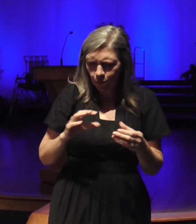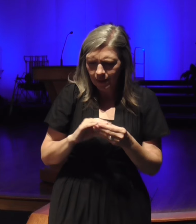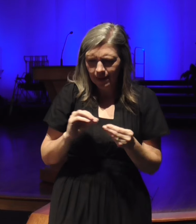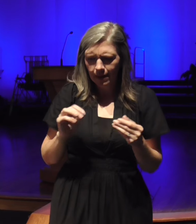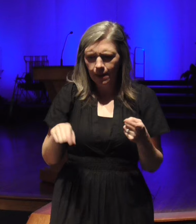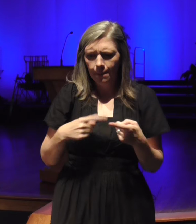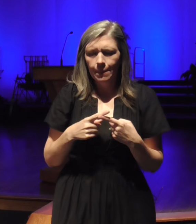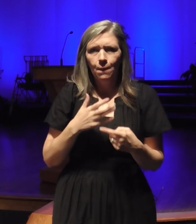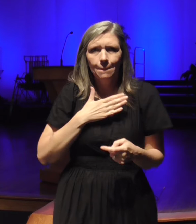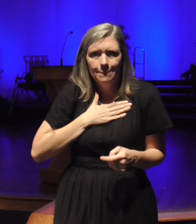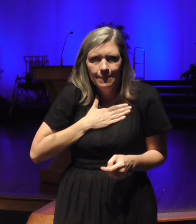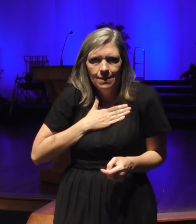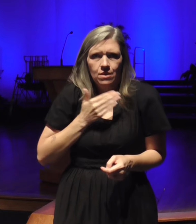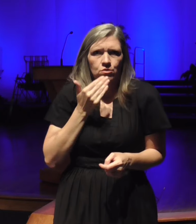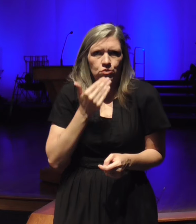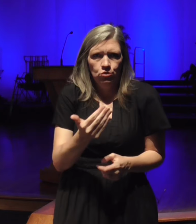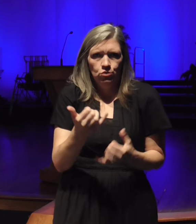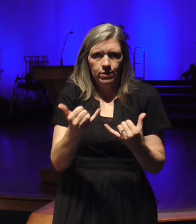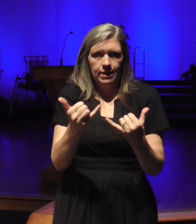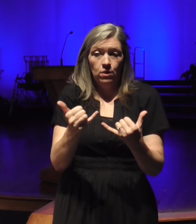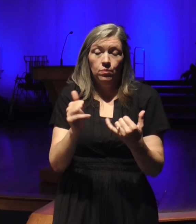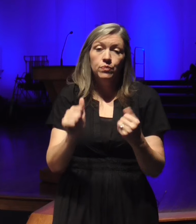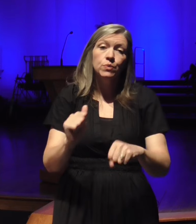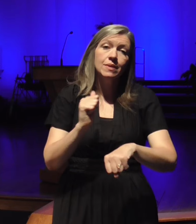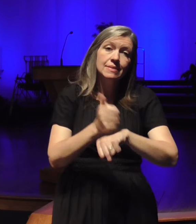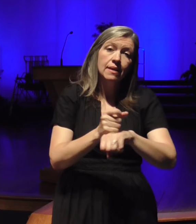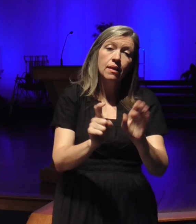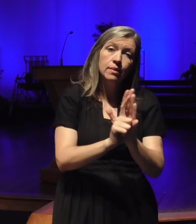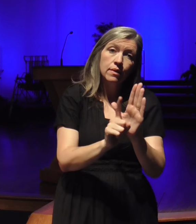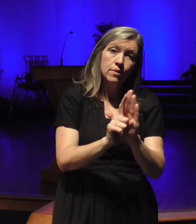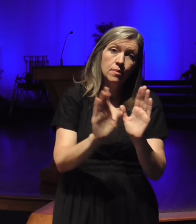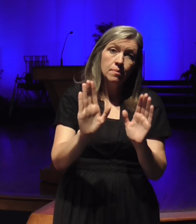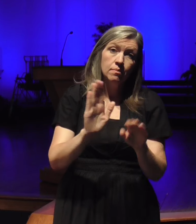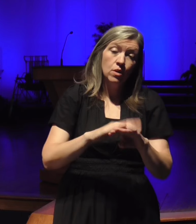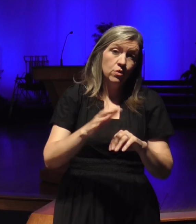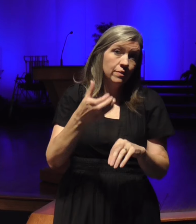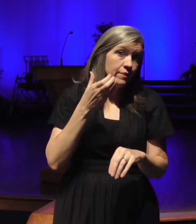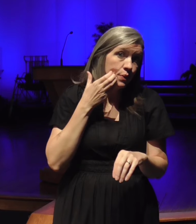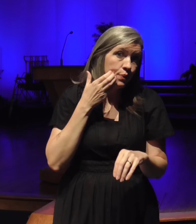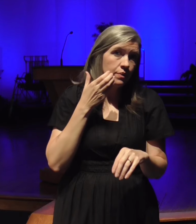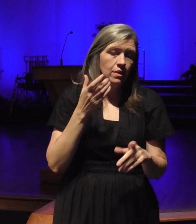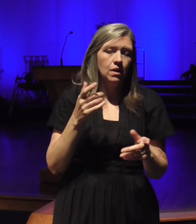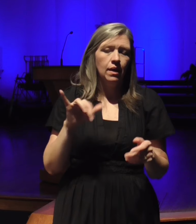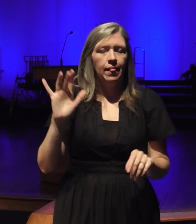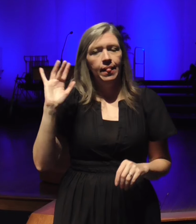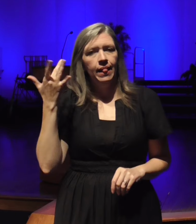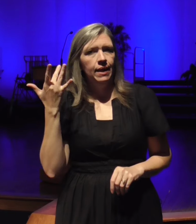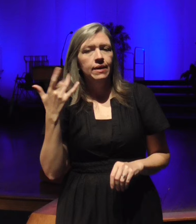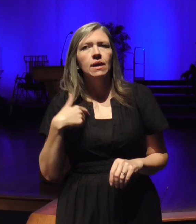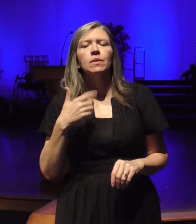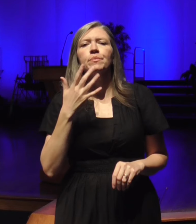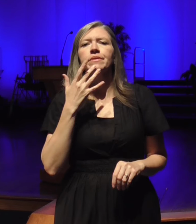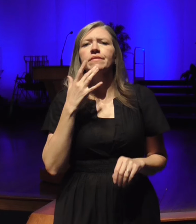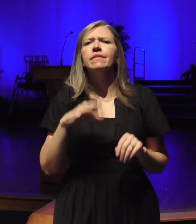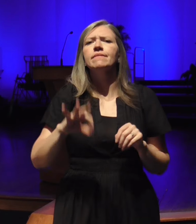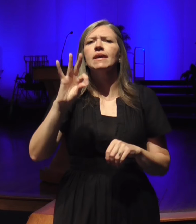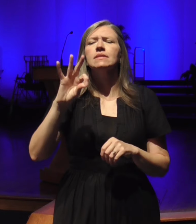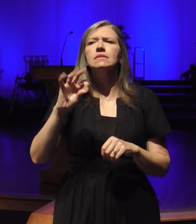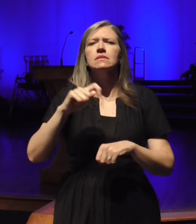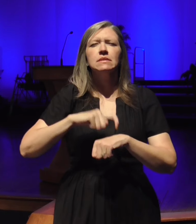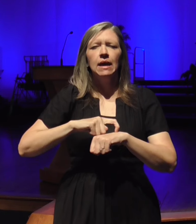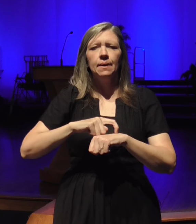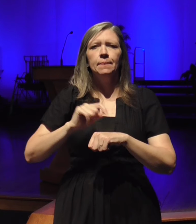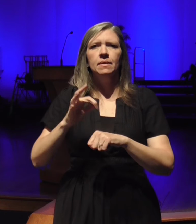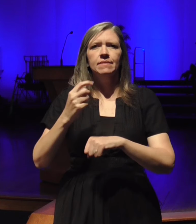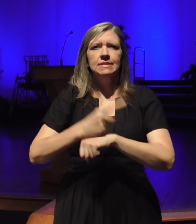about my good right now? What is the story I am telling myself about my good right now? You can